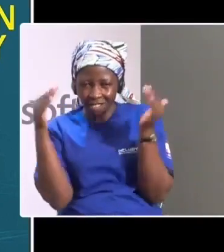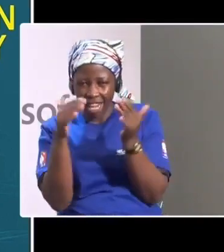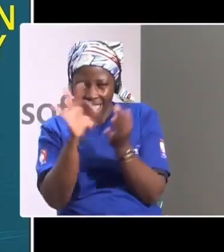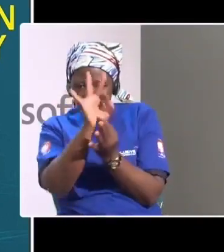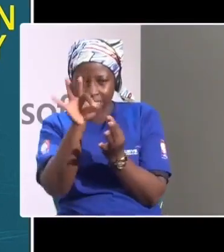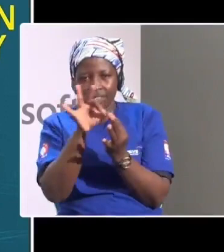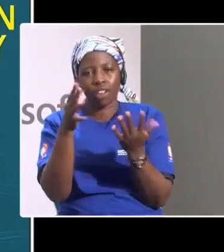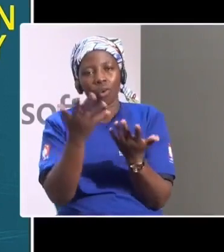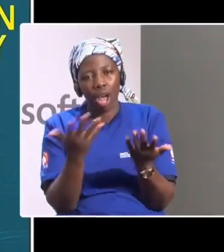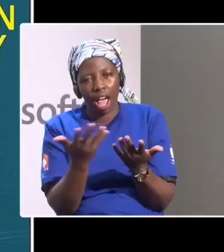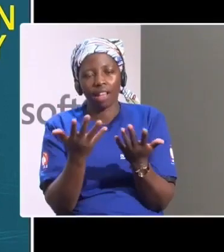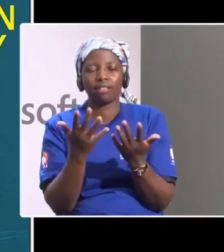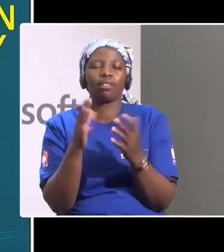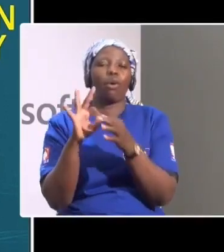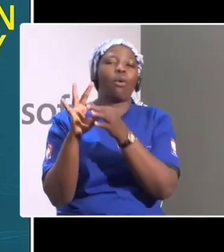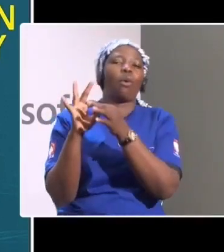the cooperation and